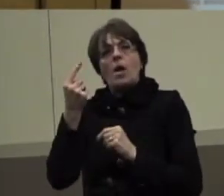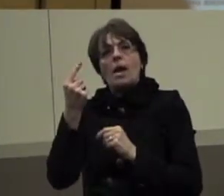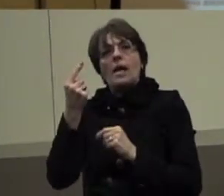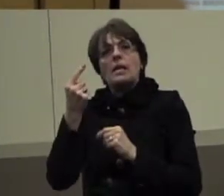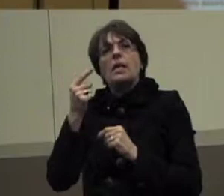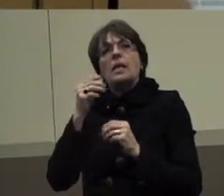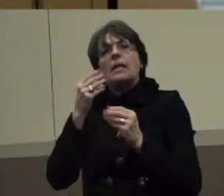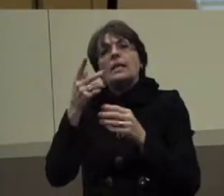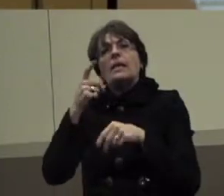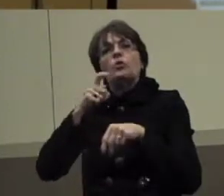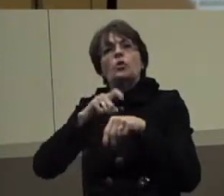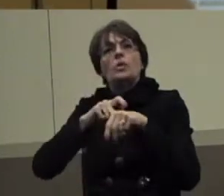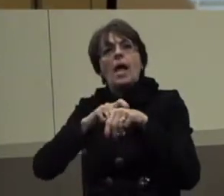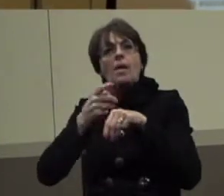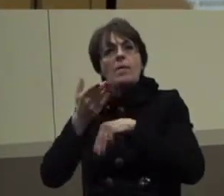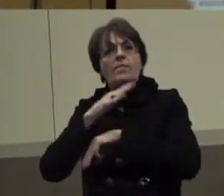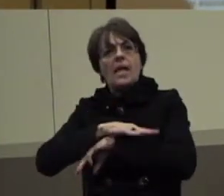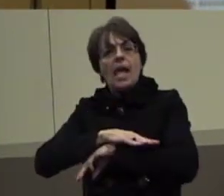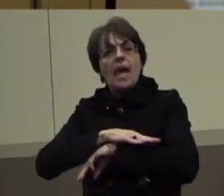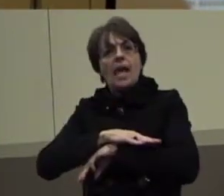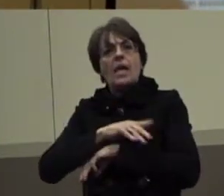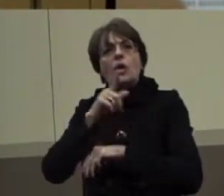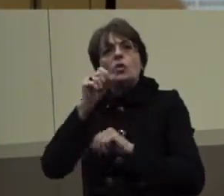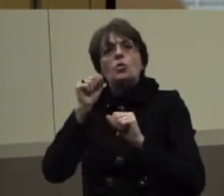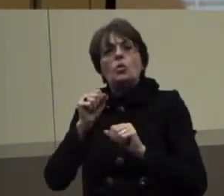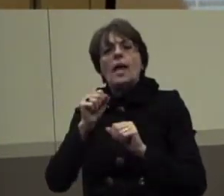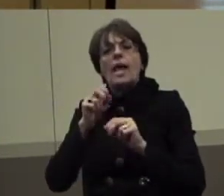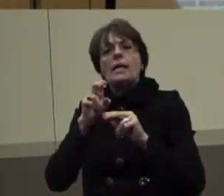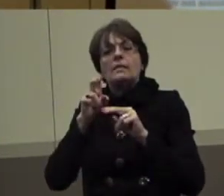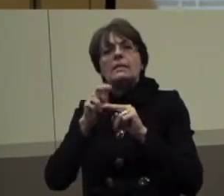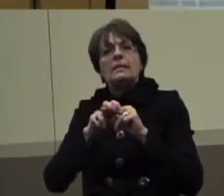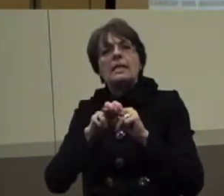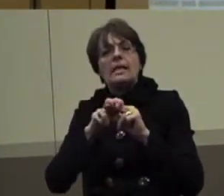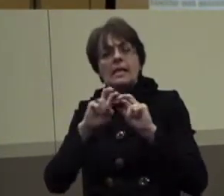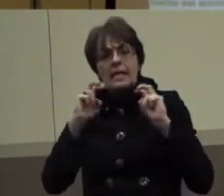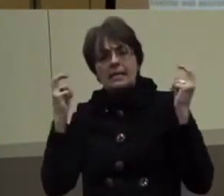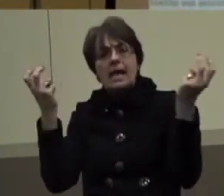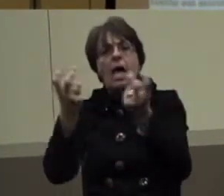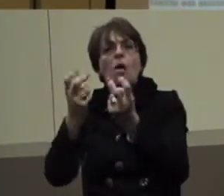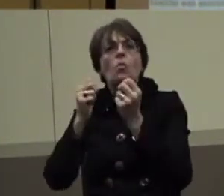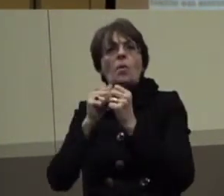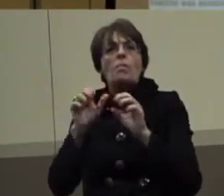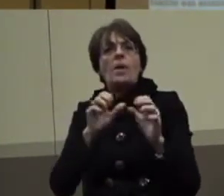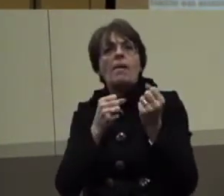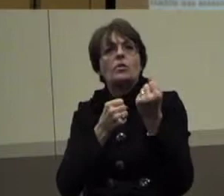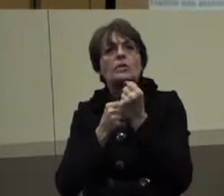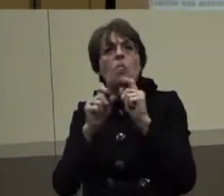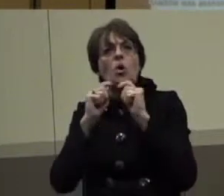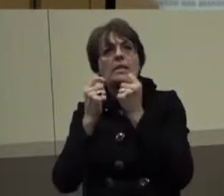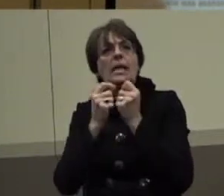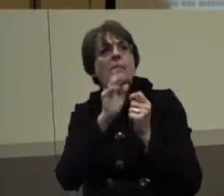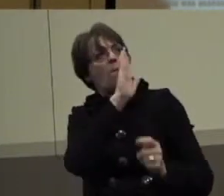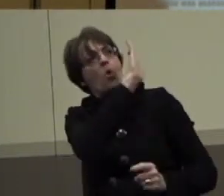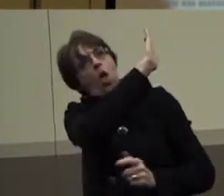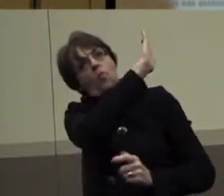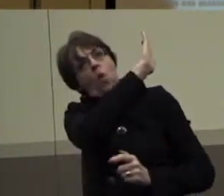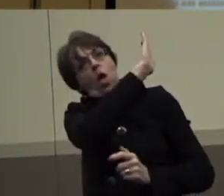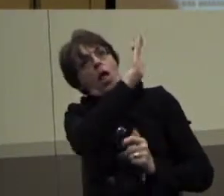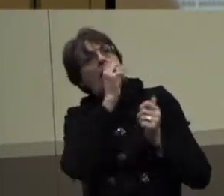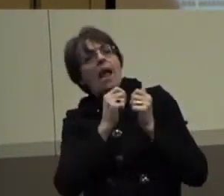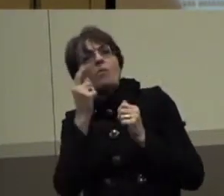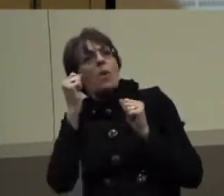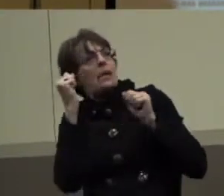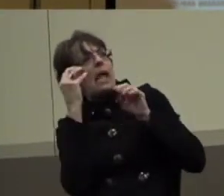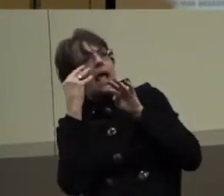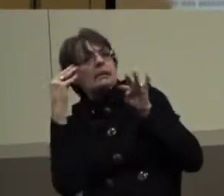gives you time of day. So you can sit down with your behavior support team and put this up on a wall, and everybody can sit and see